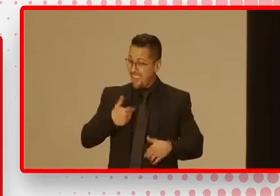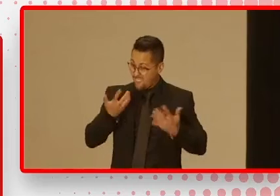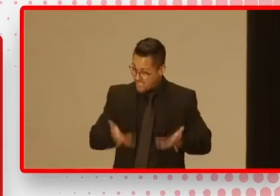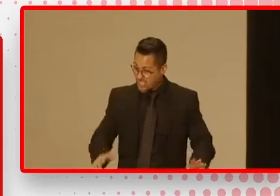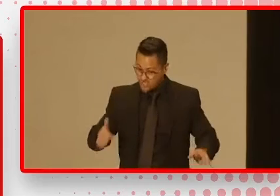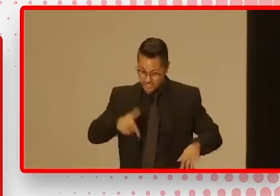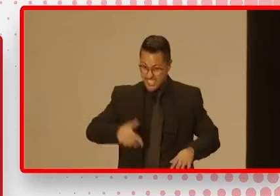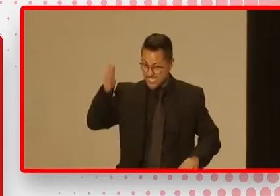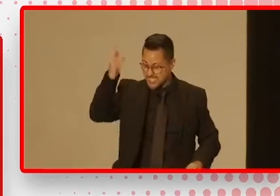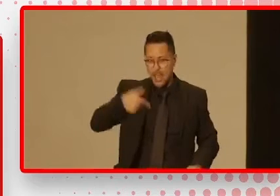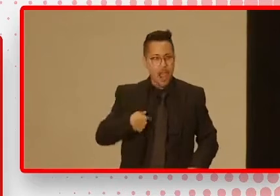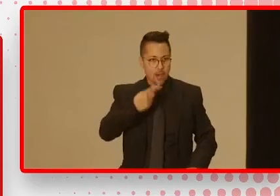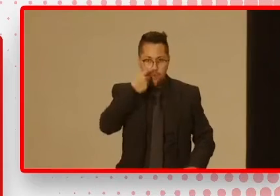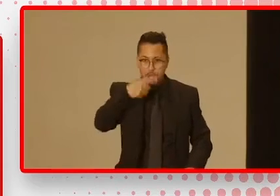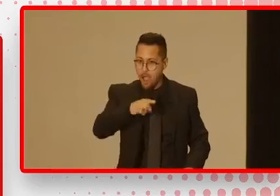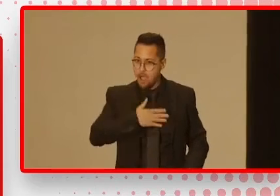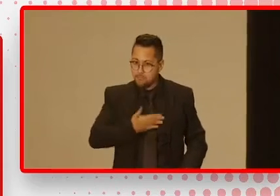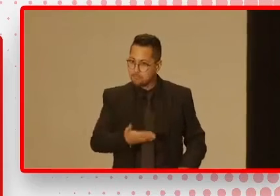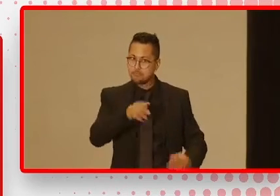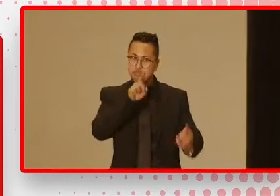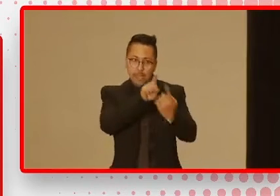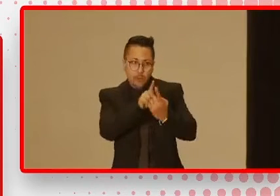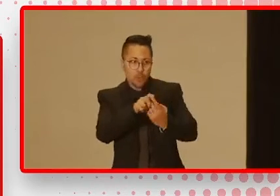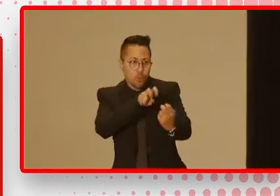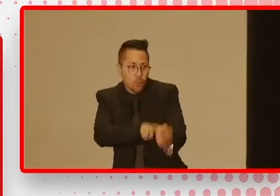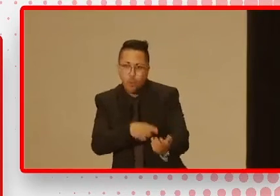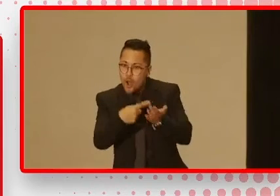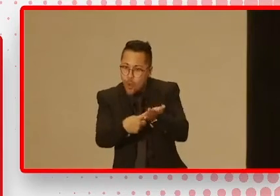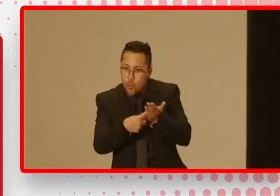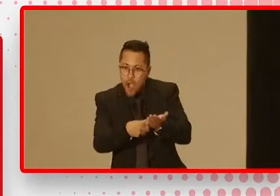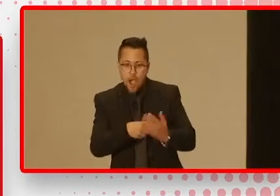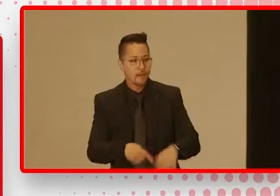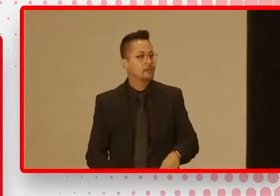with you one-to-one so we can get more specifics, if that would help.